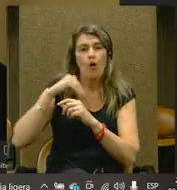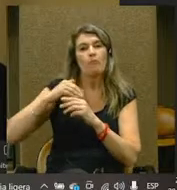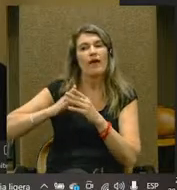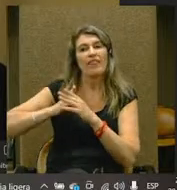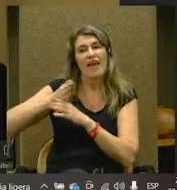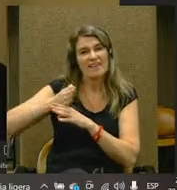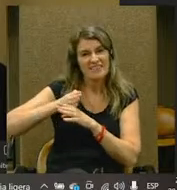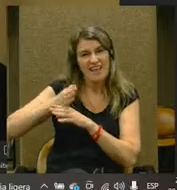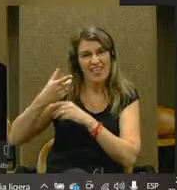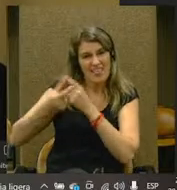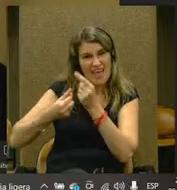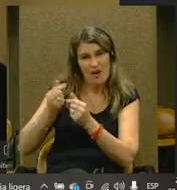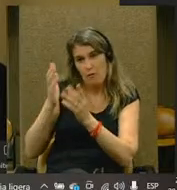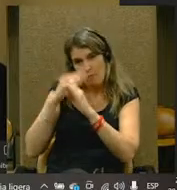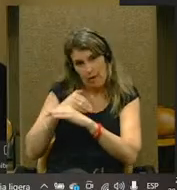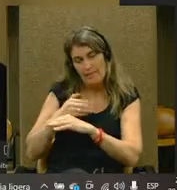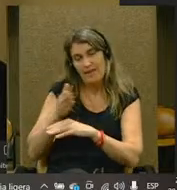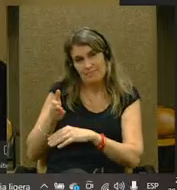relatively